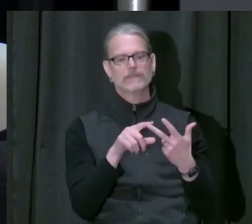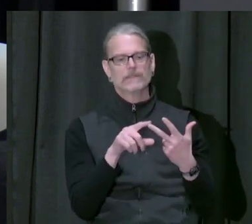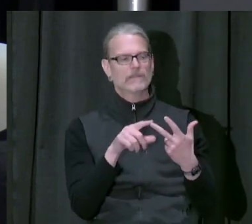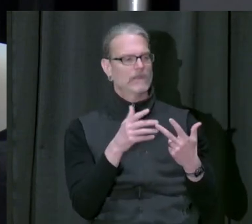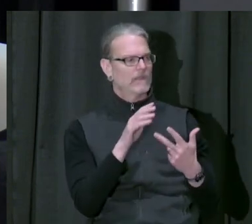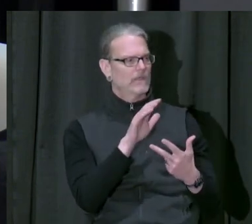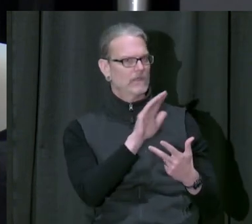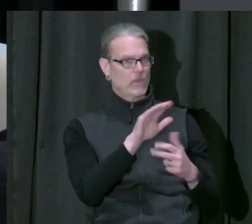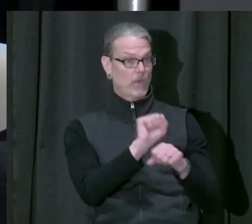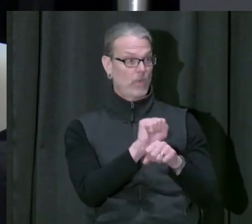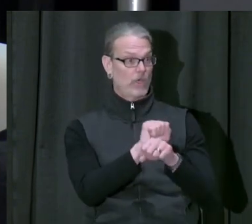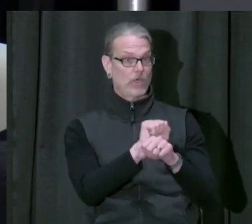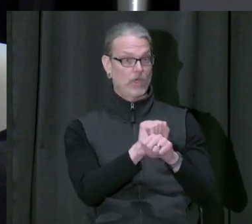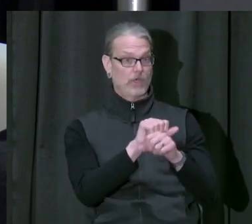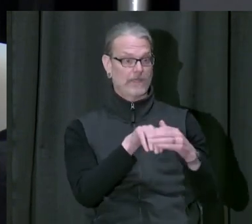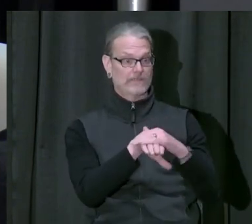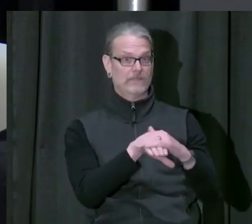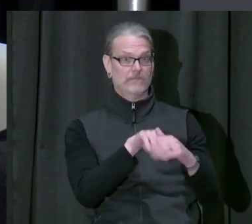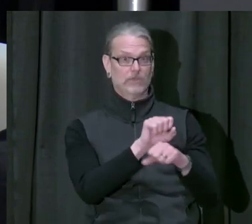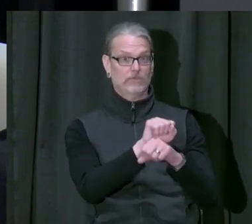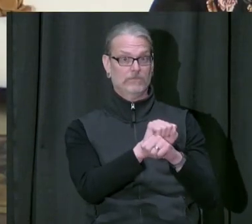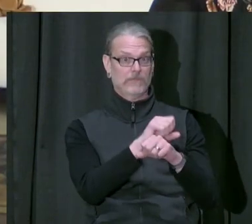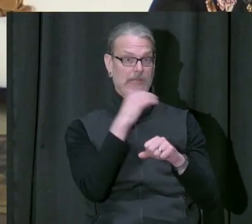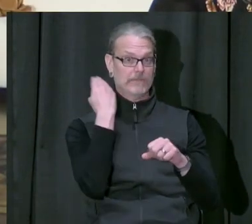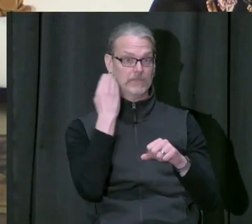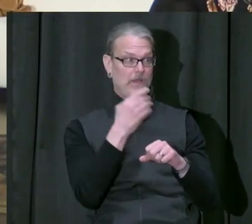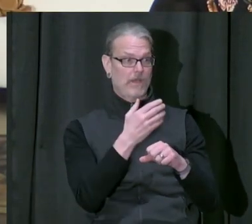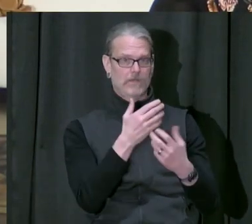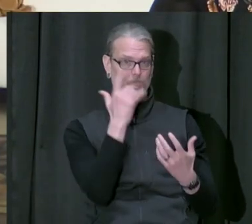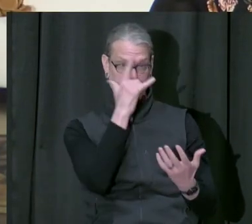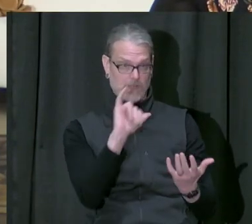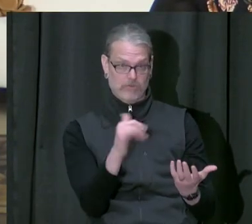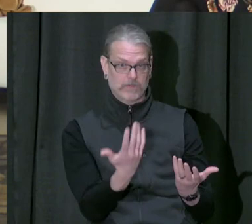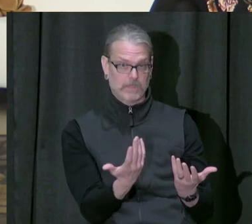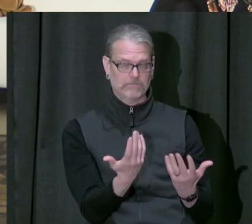at in Amazon is like,